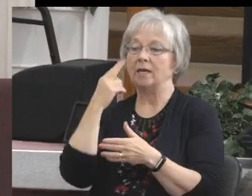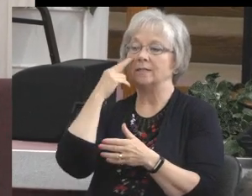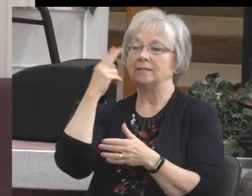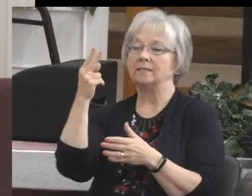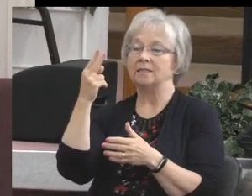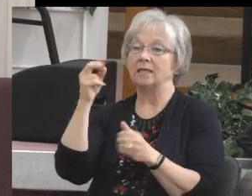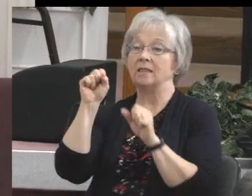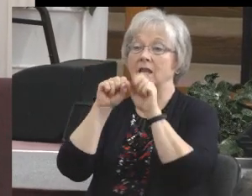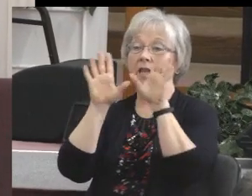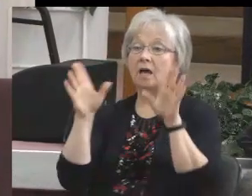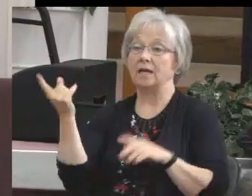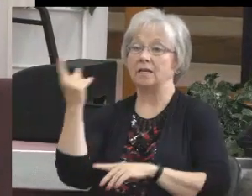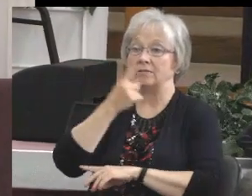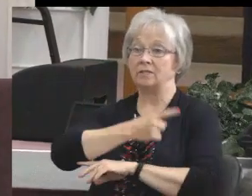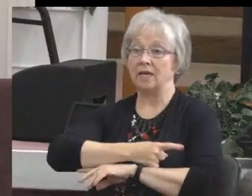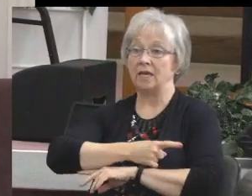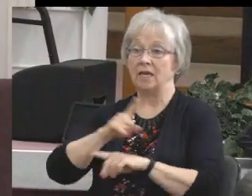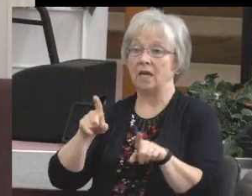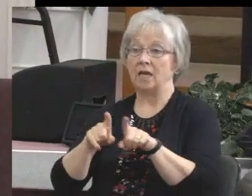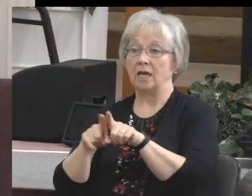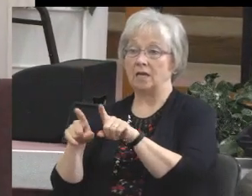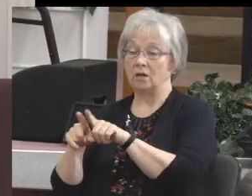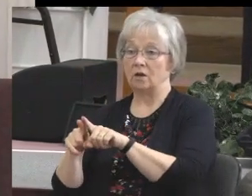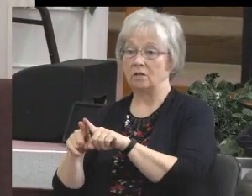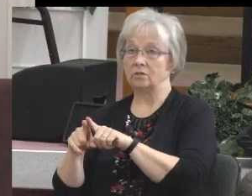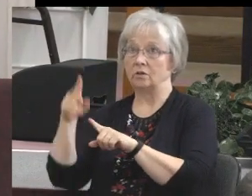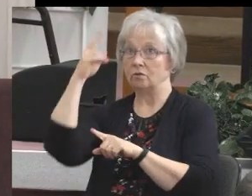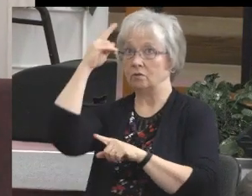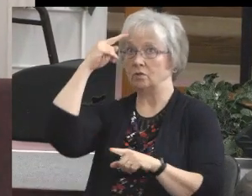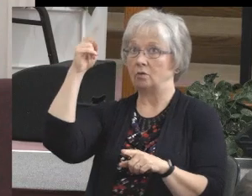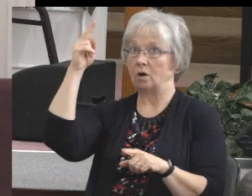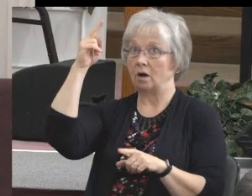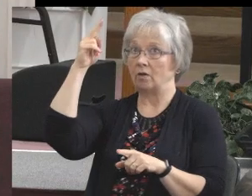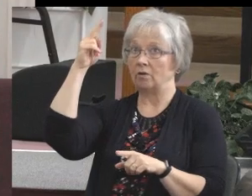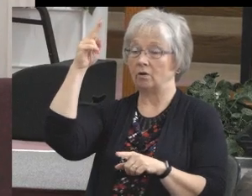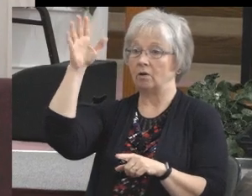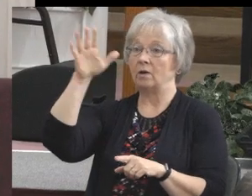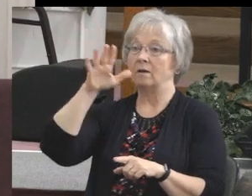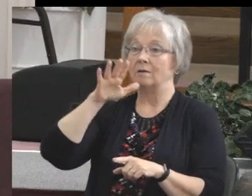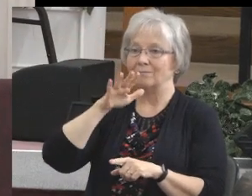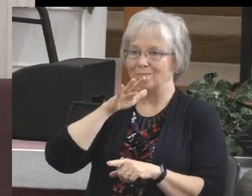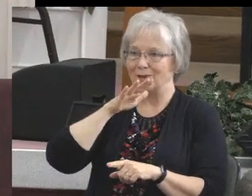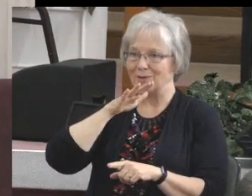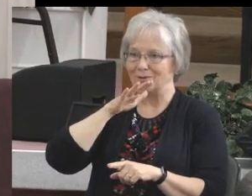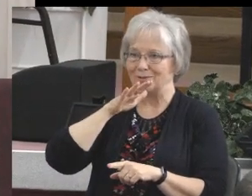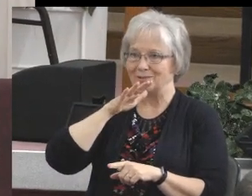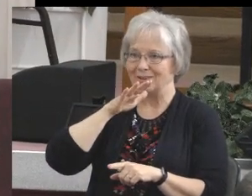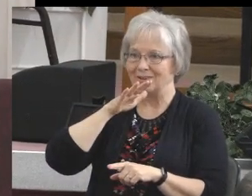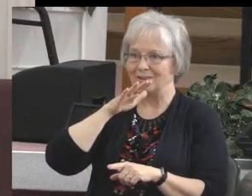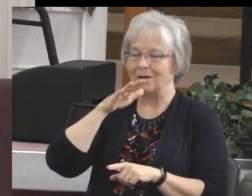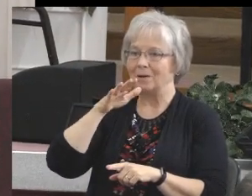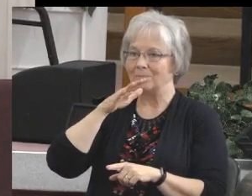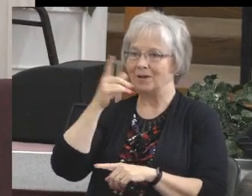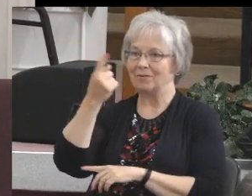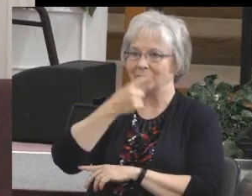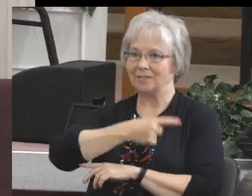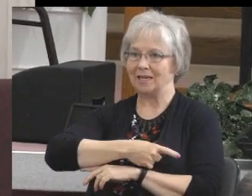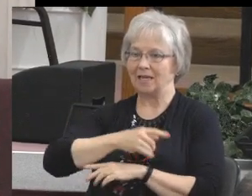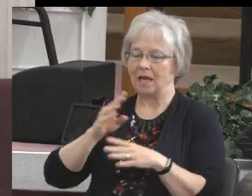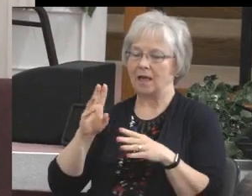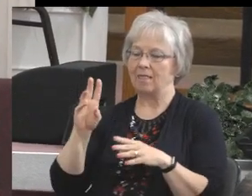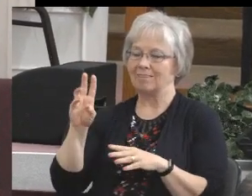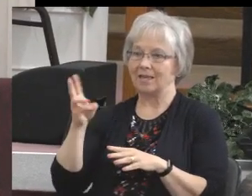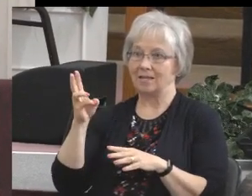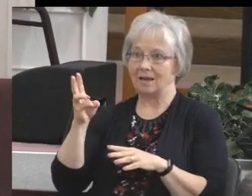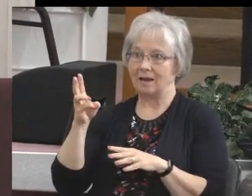It also is to honor Mother, for whom it flies on Mother's Day. The ninth fold of the flag